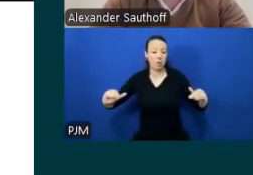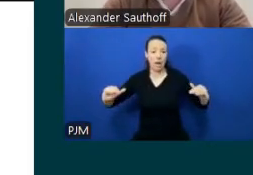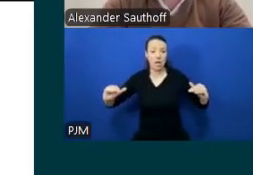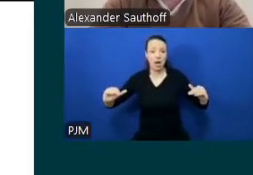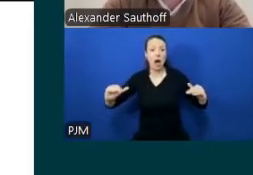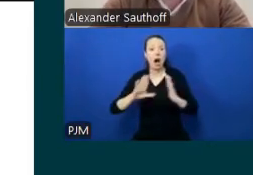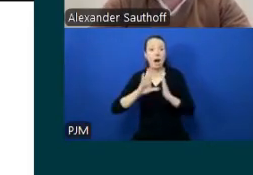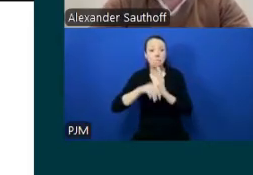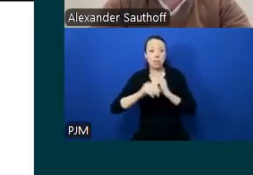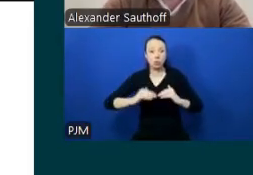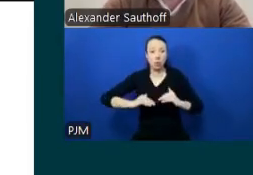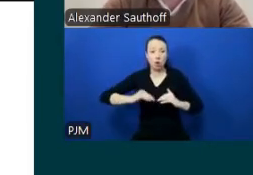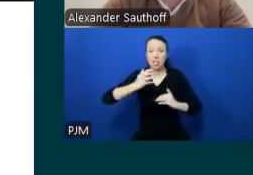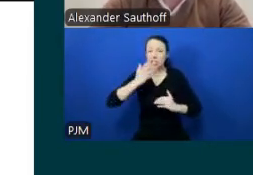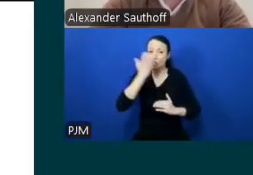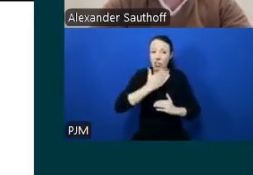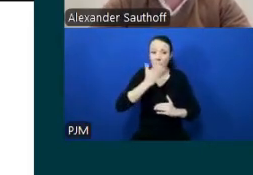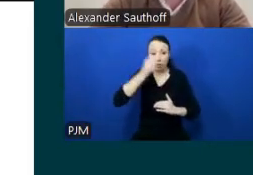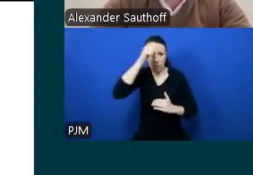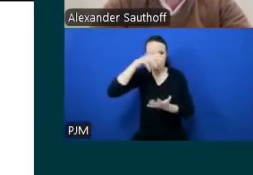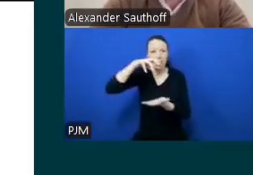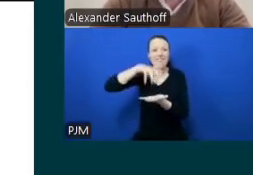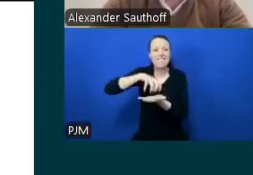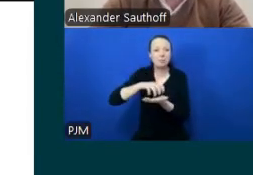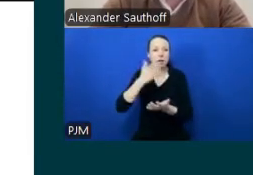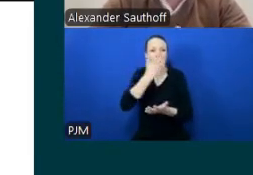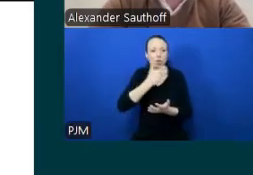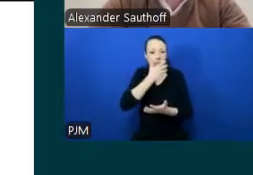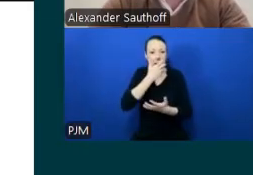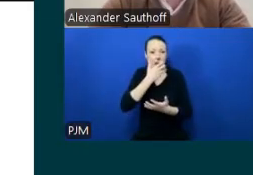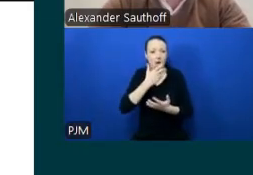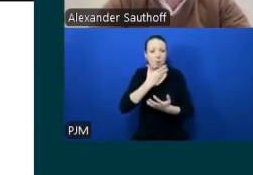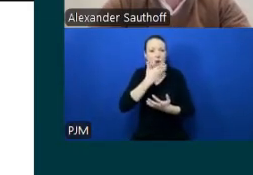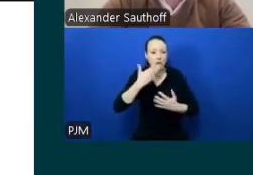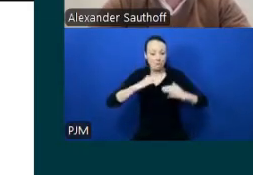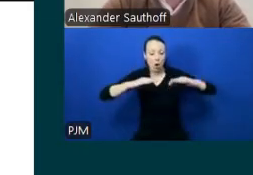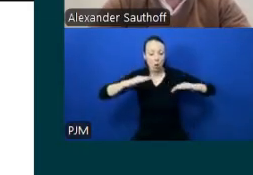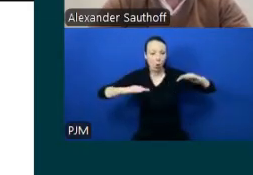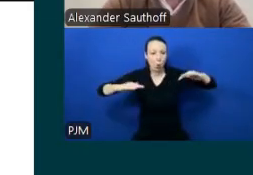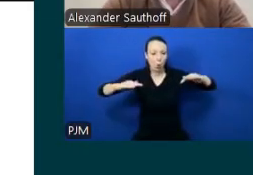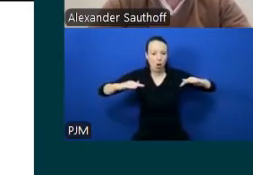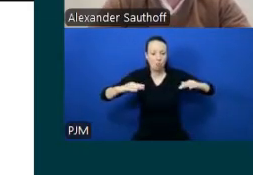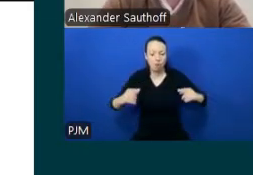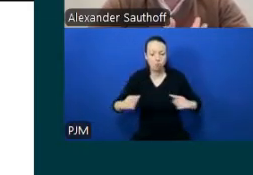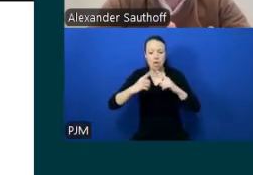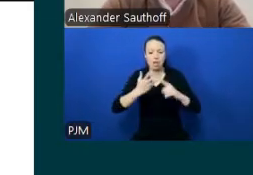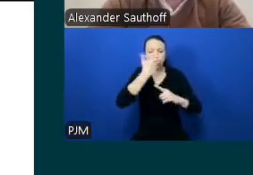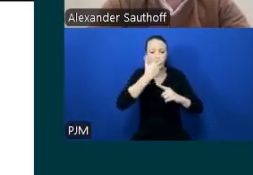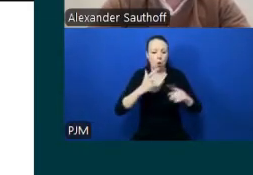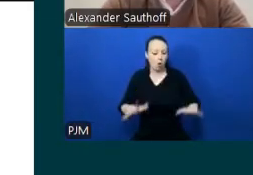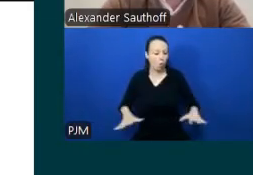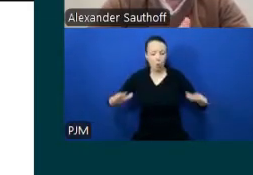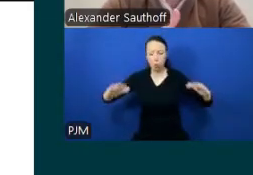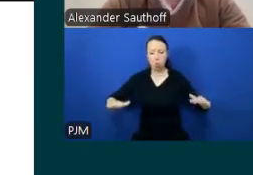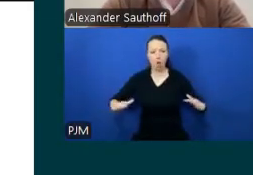effecting cooling strategies, heat waves pose serious risks well, to public